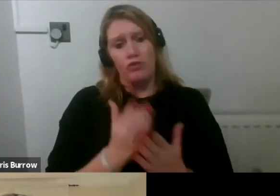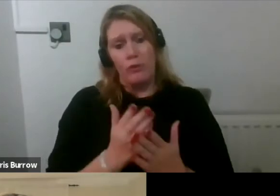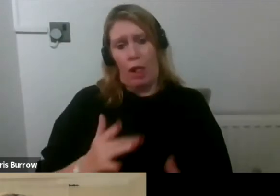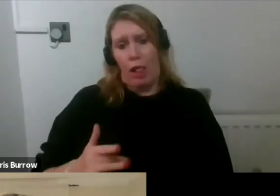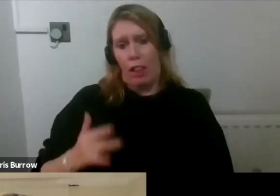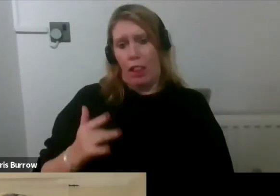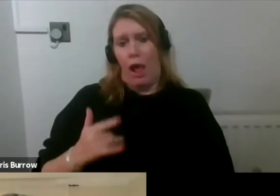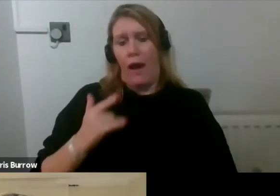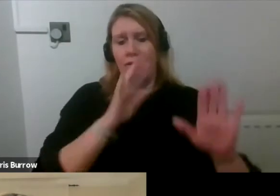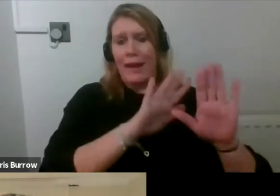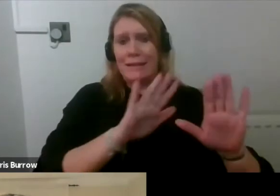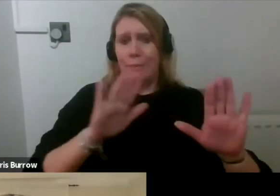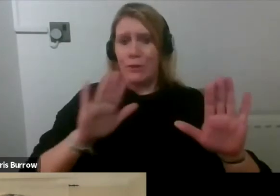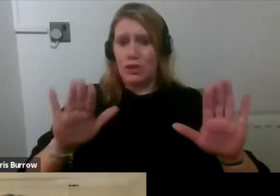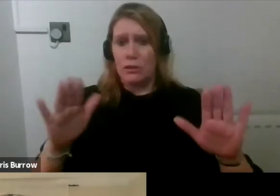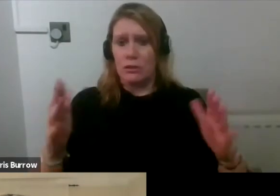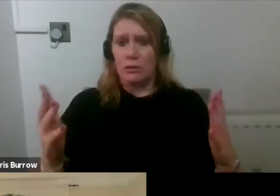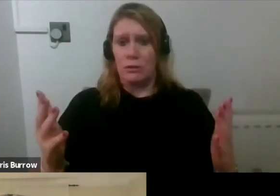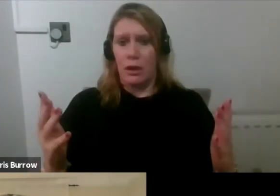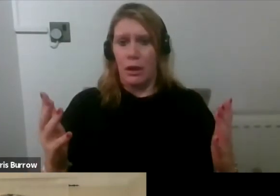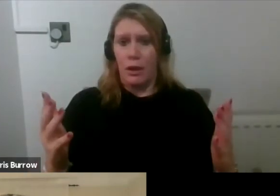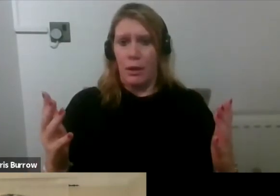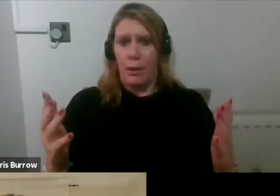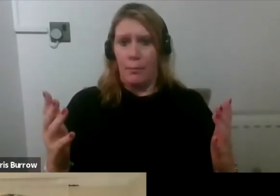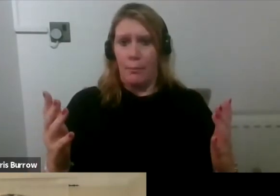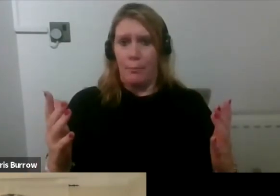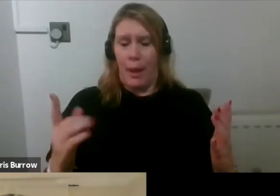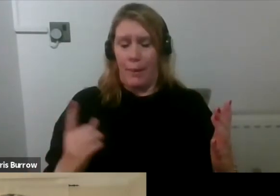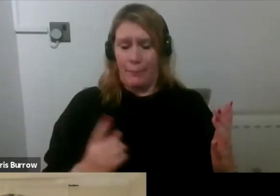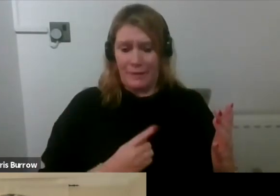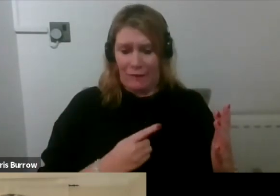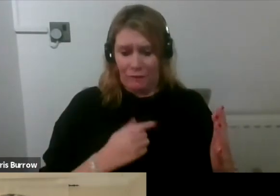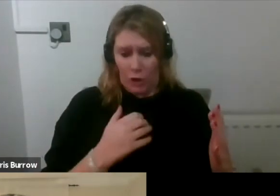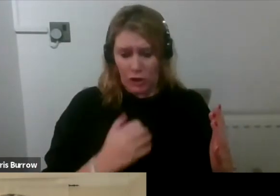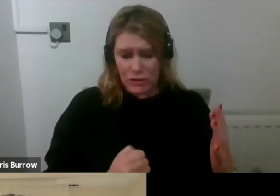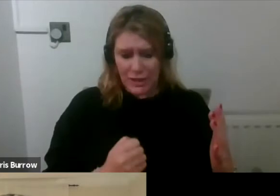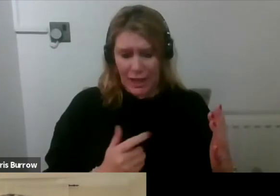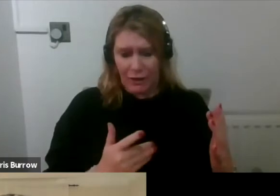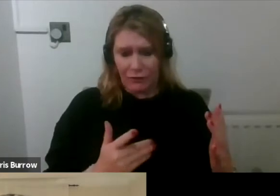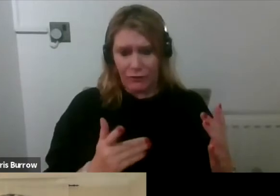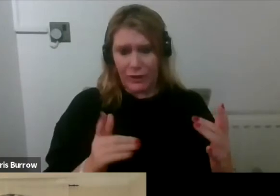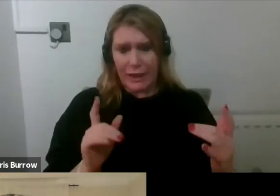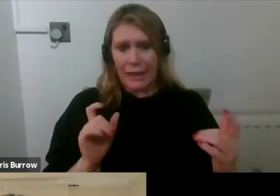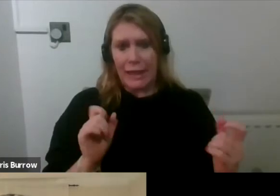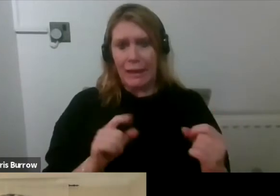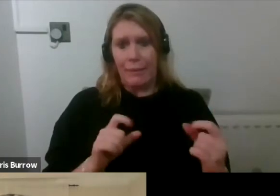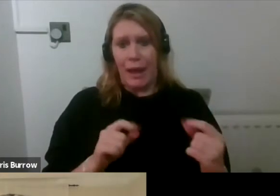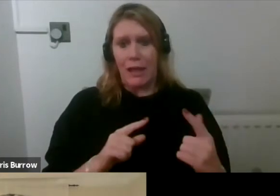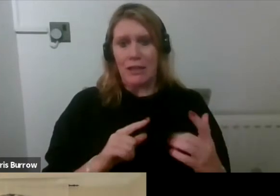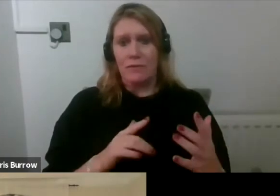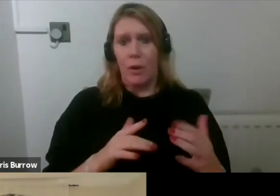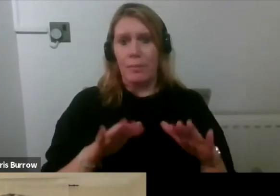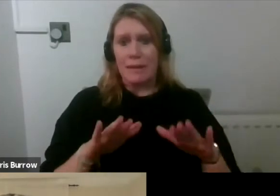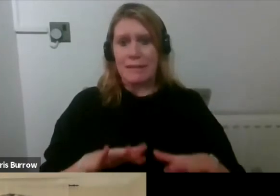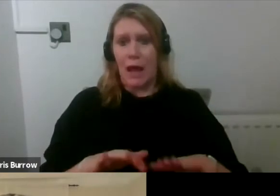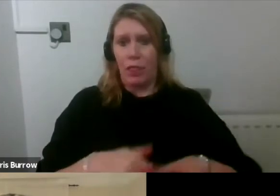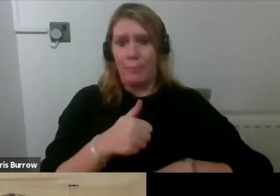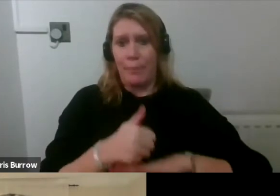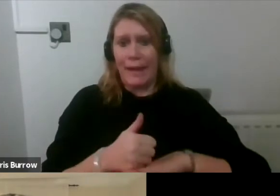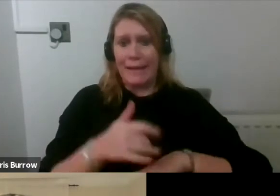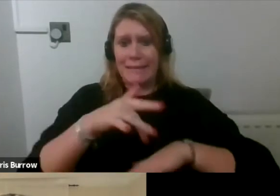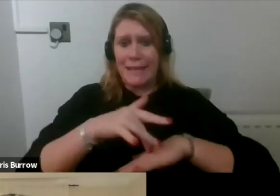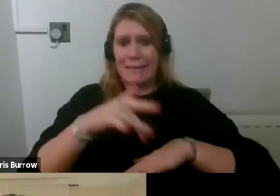Unlimited Festival, but all I have is a collection of emails from the South Bank Centre saying, oh, yes, you appear to